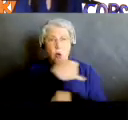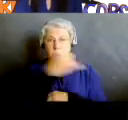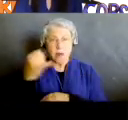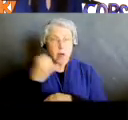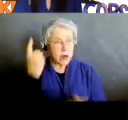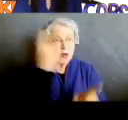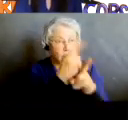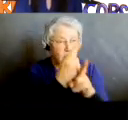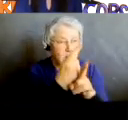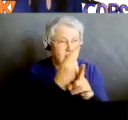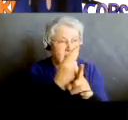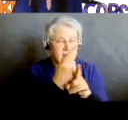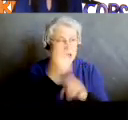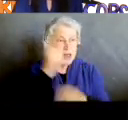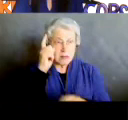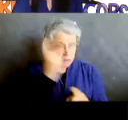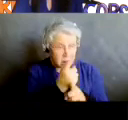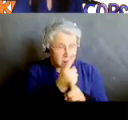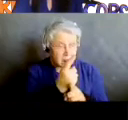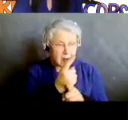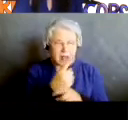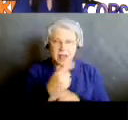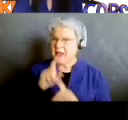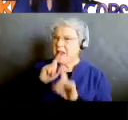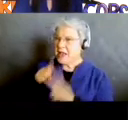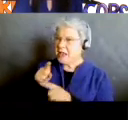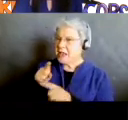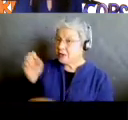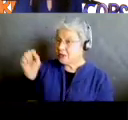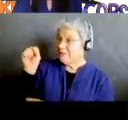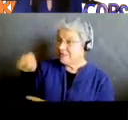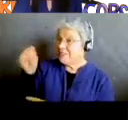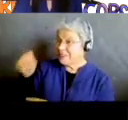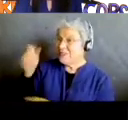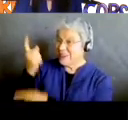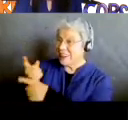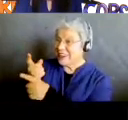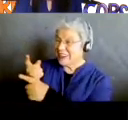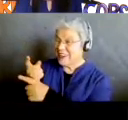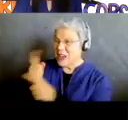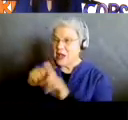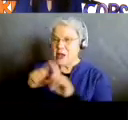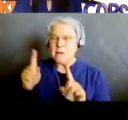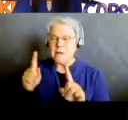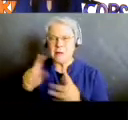or unachievable ever, right? And my answer is always yes. But as someone who is